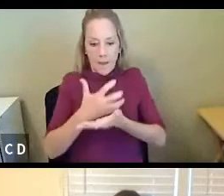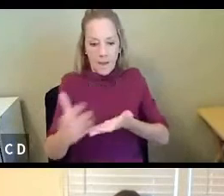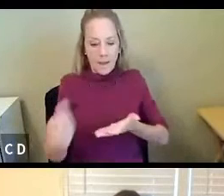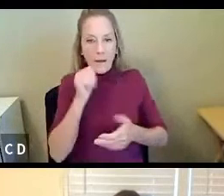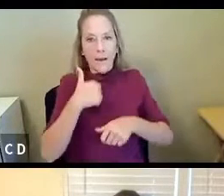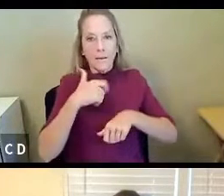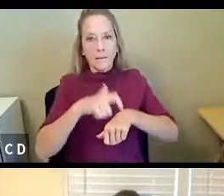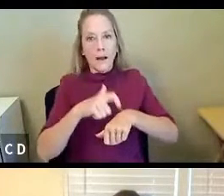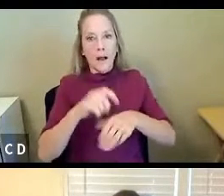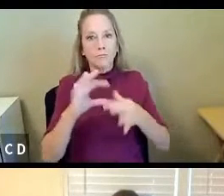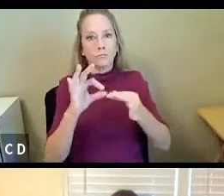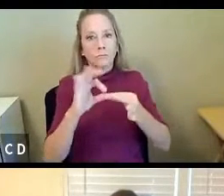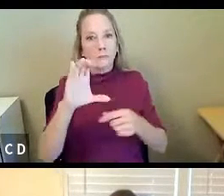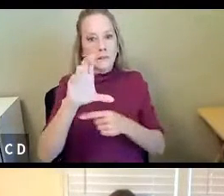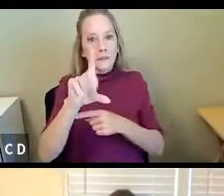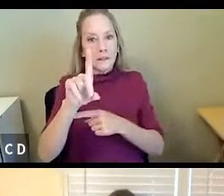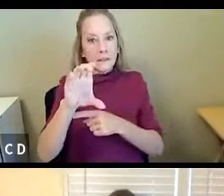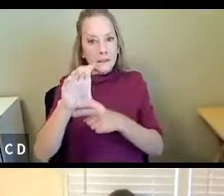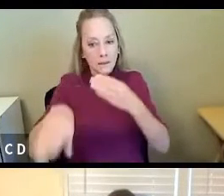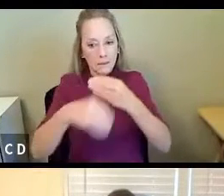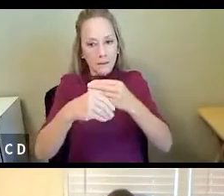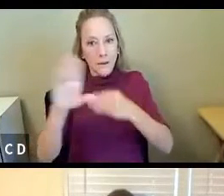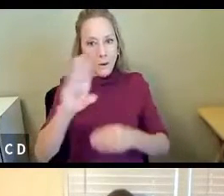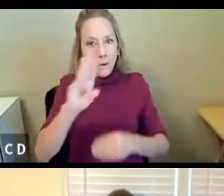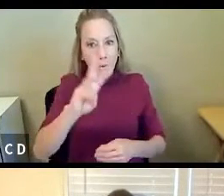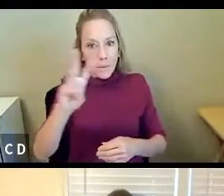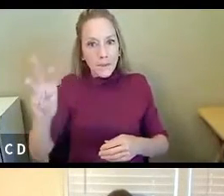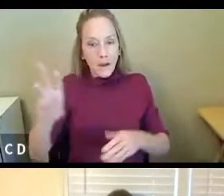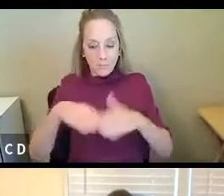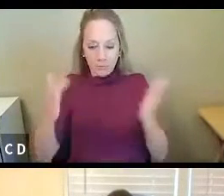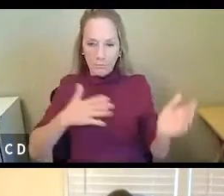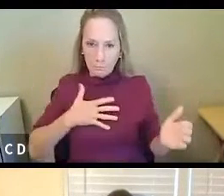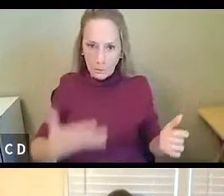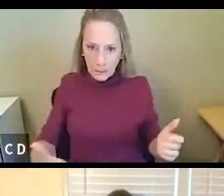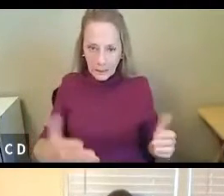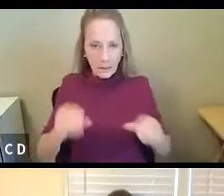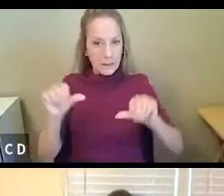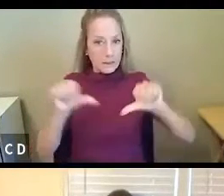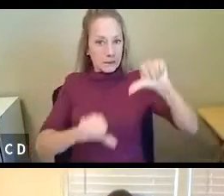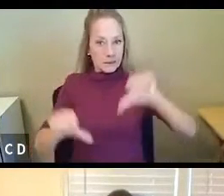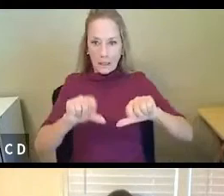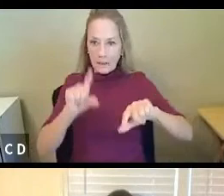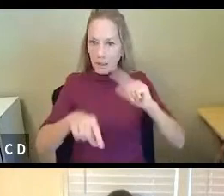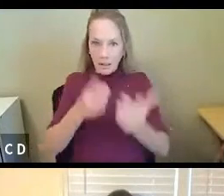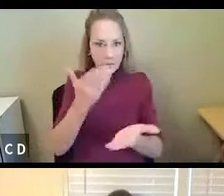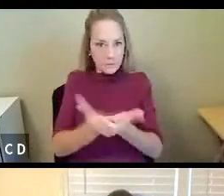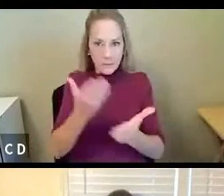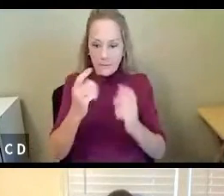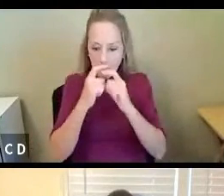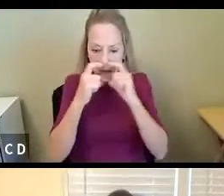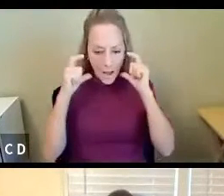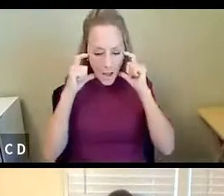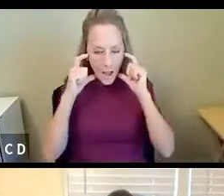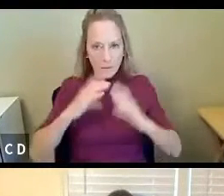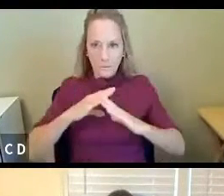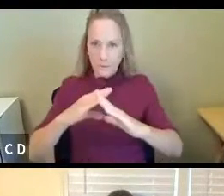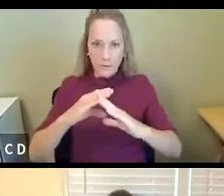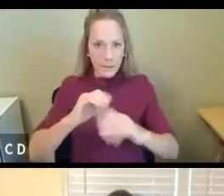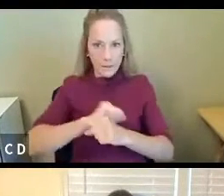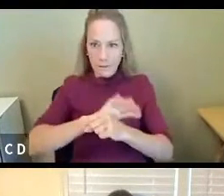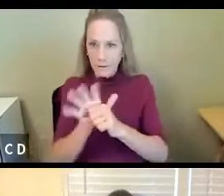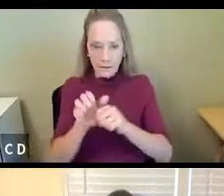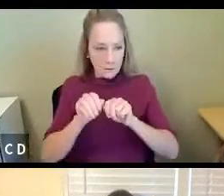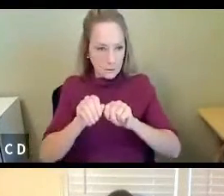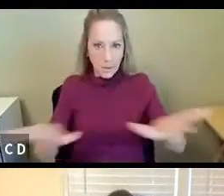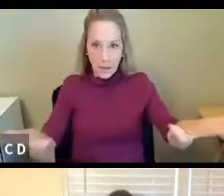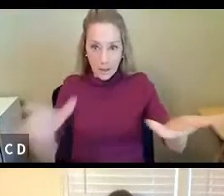by the CDC or the WHO on their websites that openly admit the lack of science confirming the efficacy of wearing masks to prevent spread of